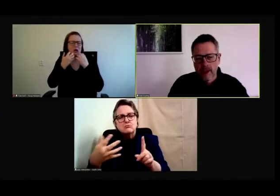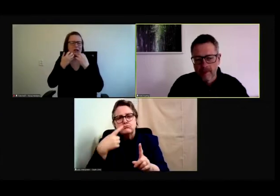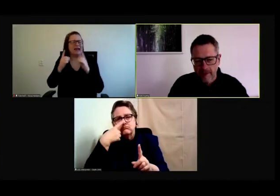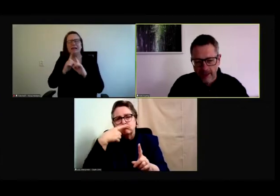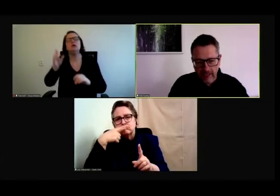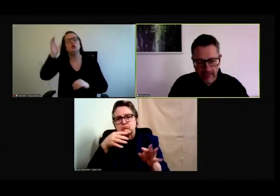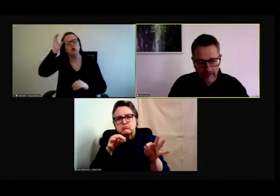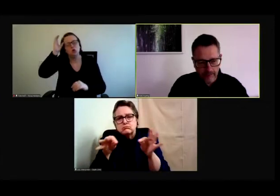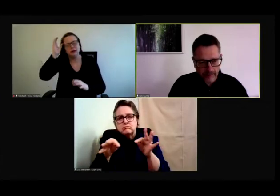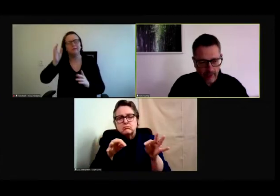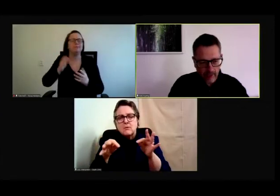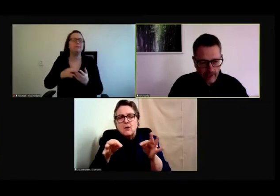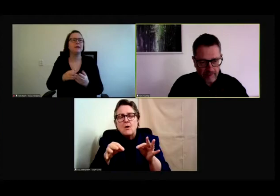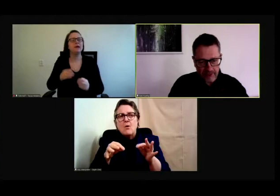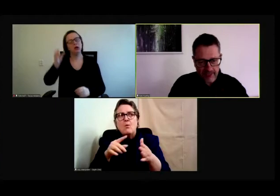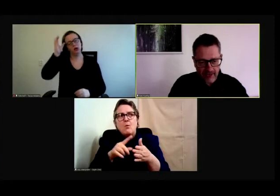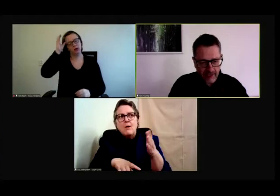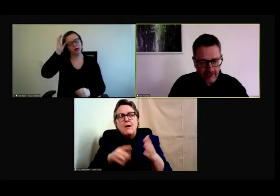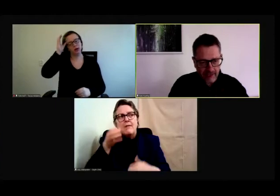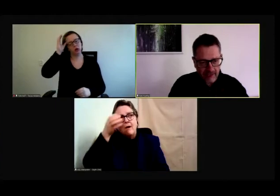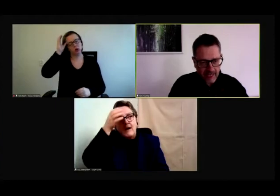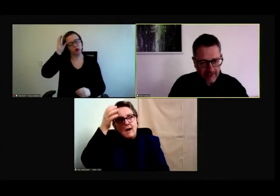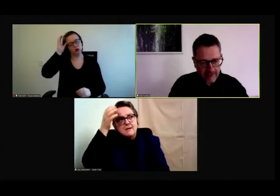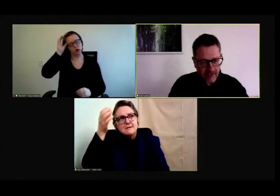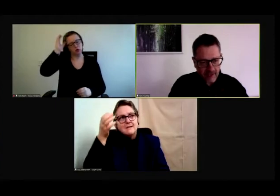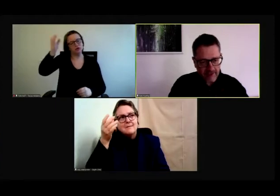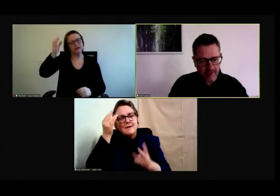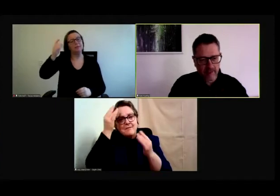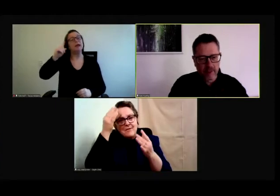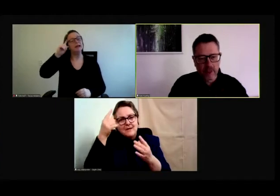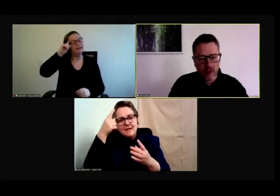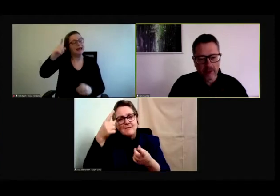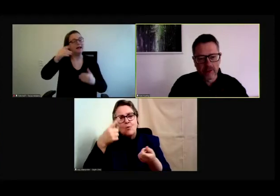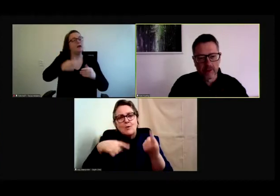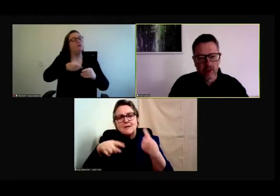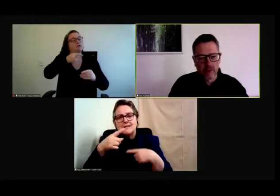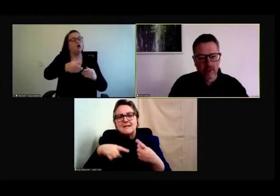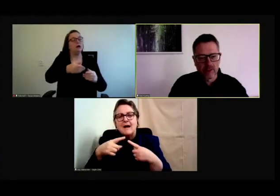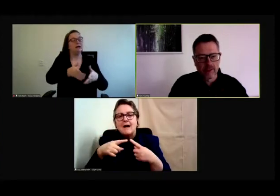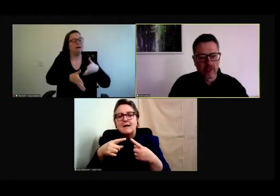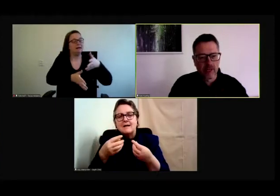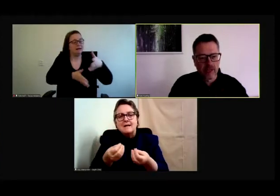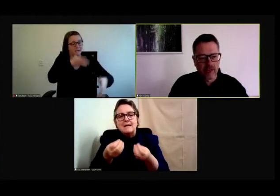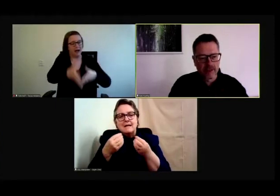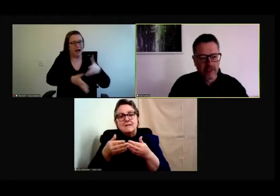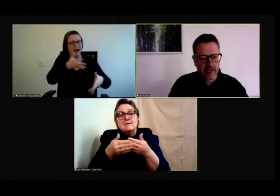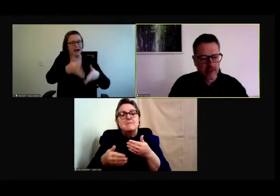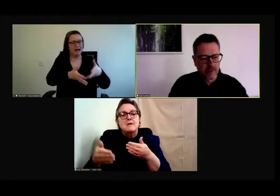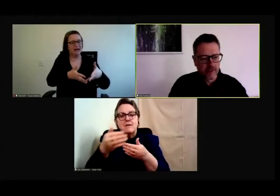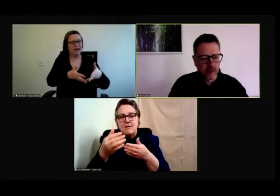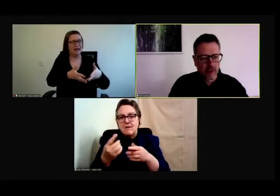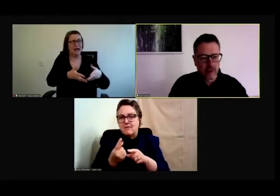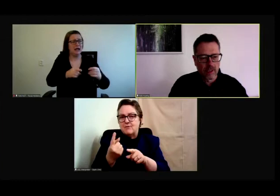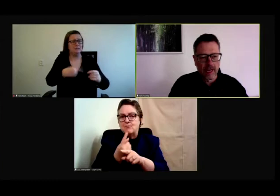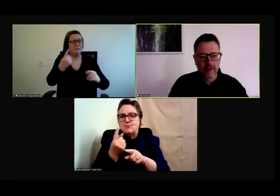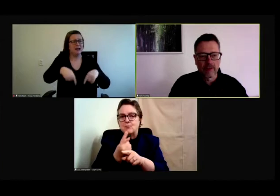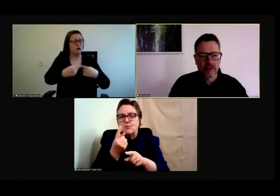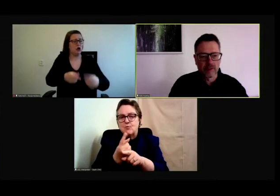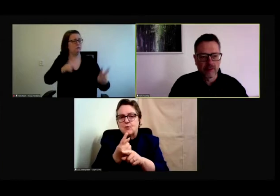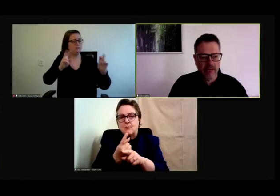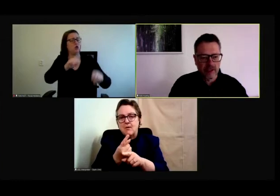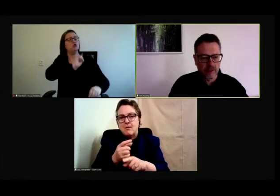of thinking for signing gets us beyond normal conceptualization